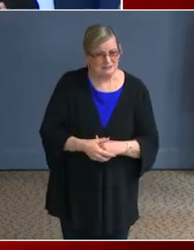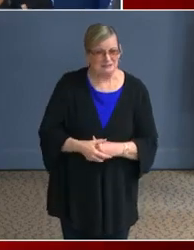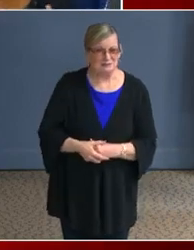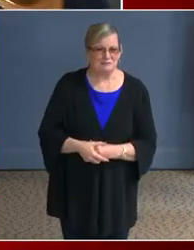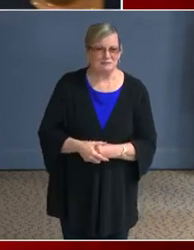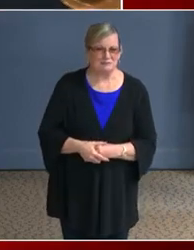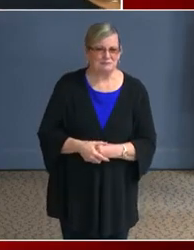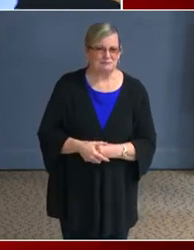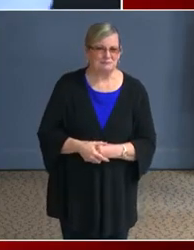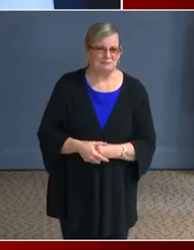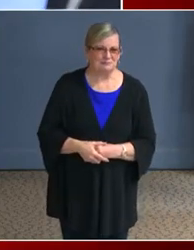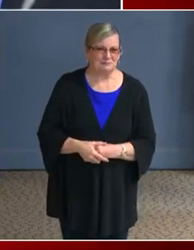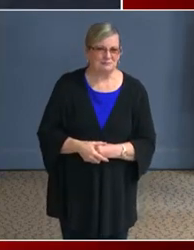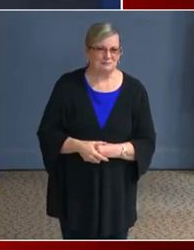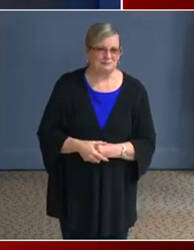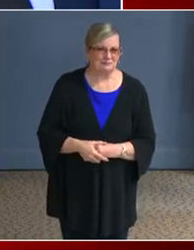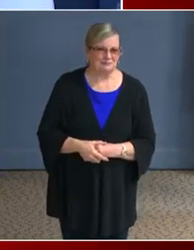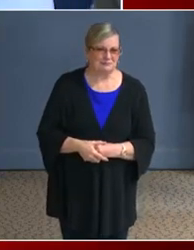answer.